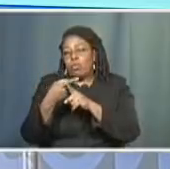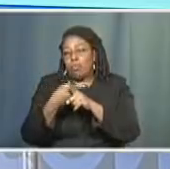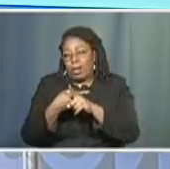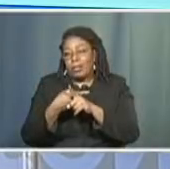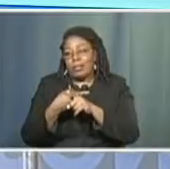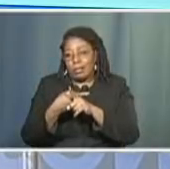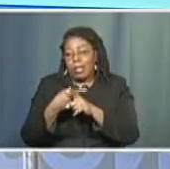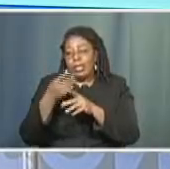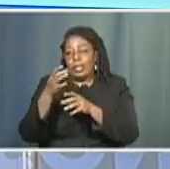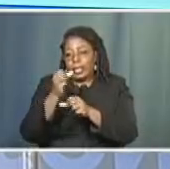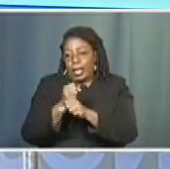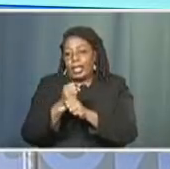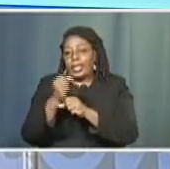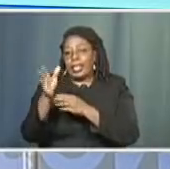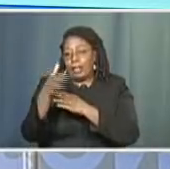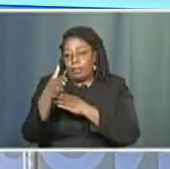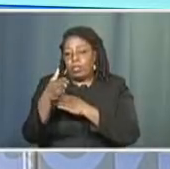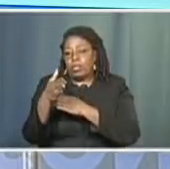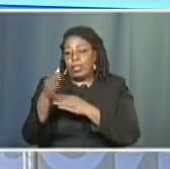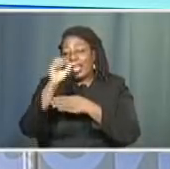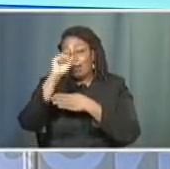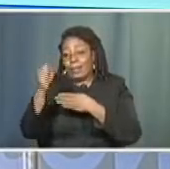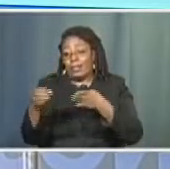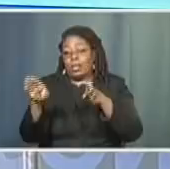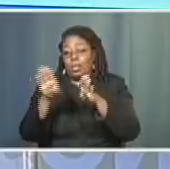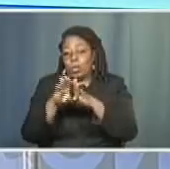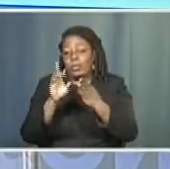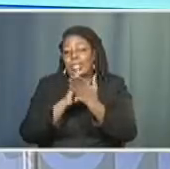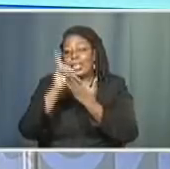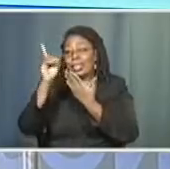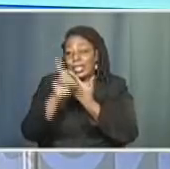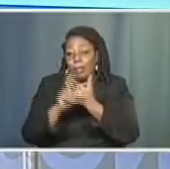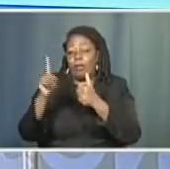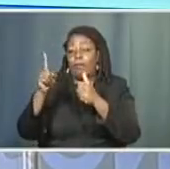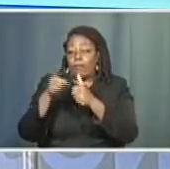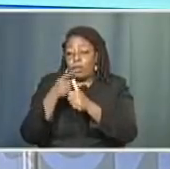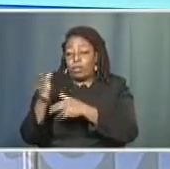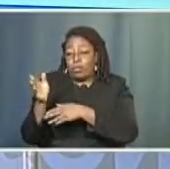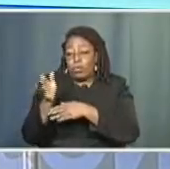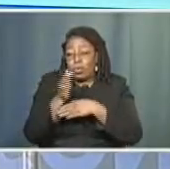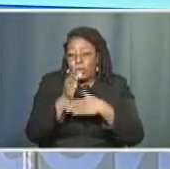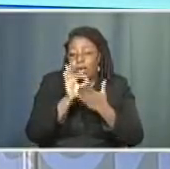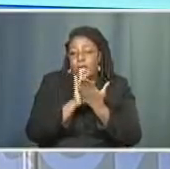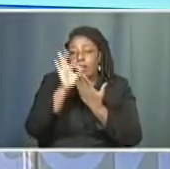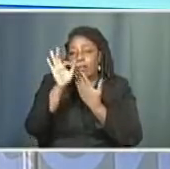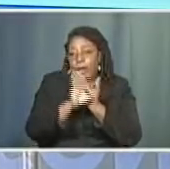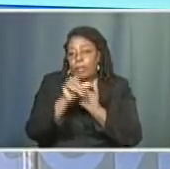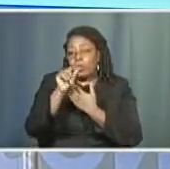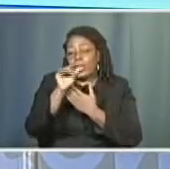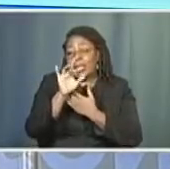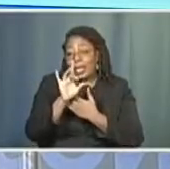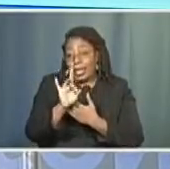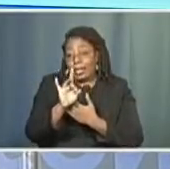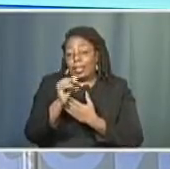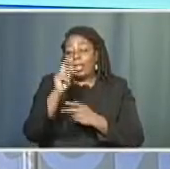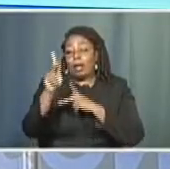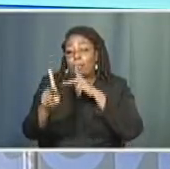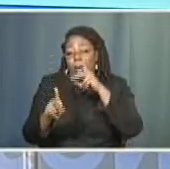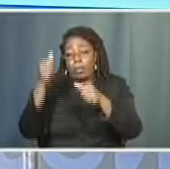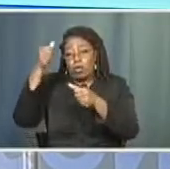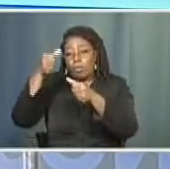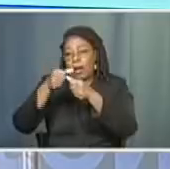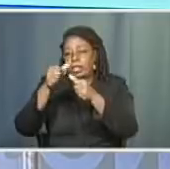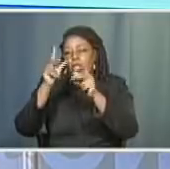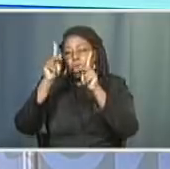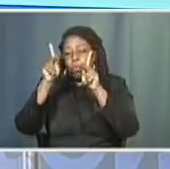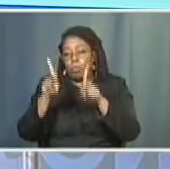the popular fish. The season closes as of December 1st all the way to February 28th. The public's reminded that no one